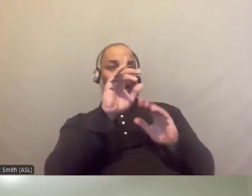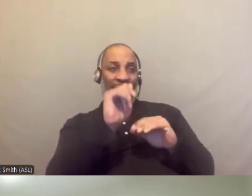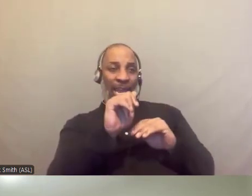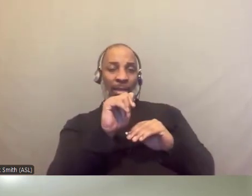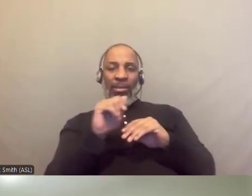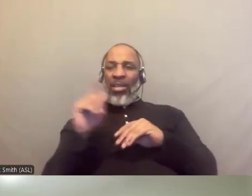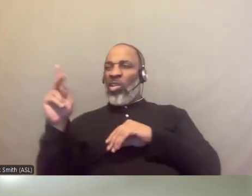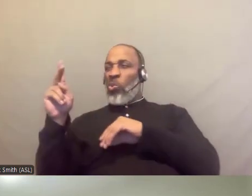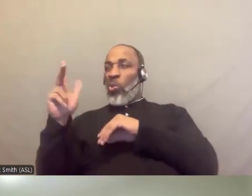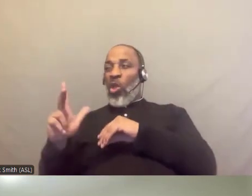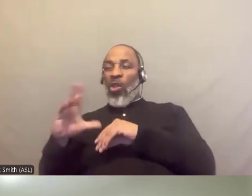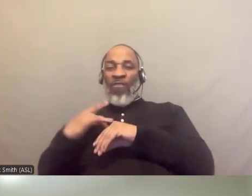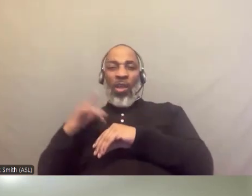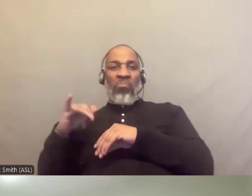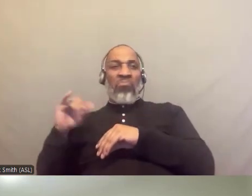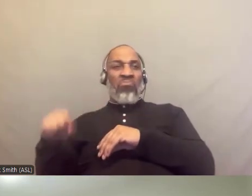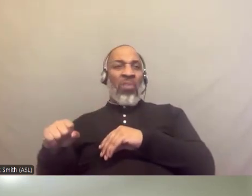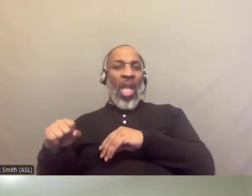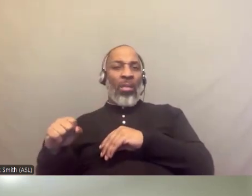2/3 feel that way.